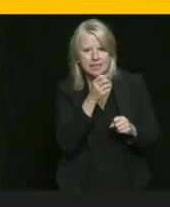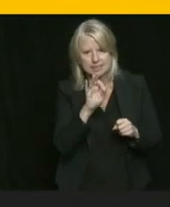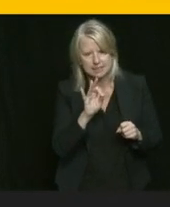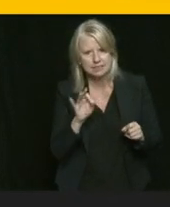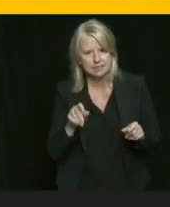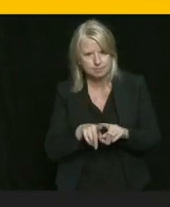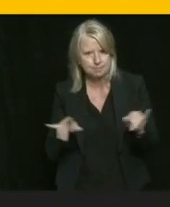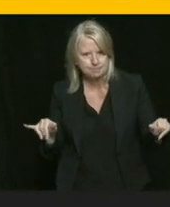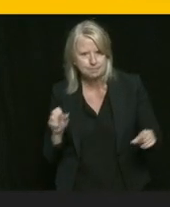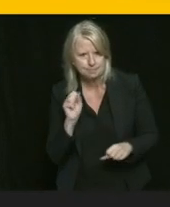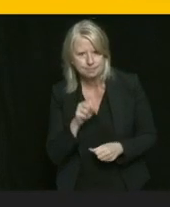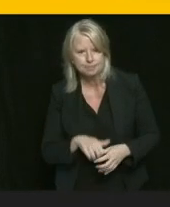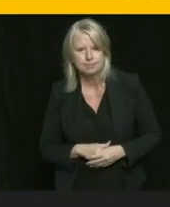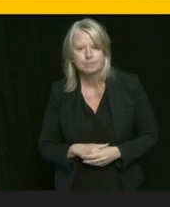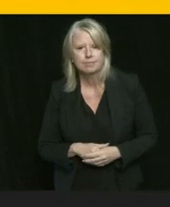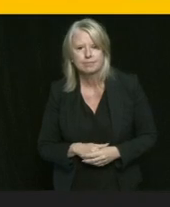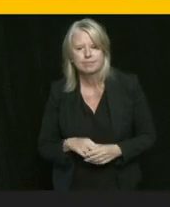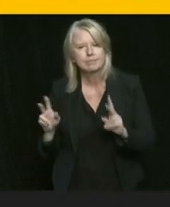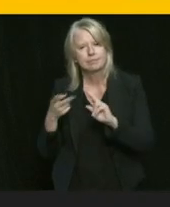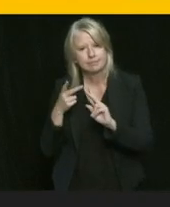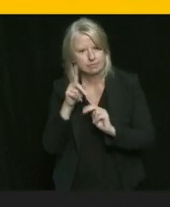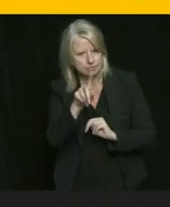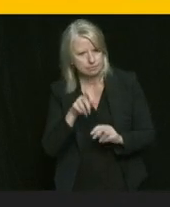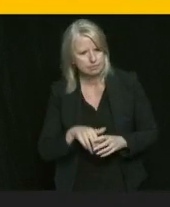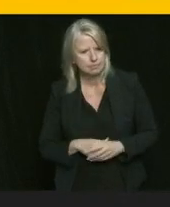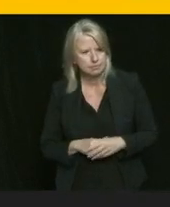COVID-19. Following up, Mr. Ling.